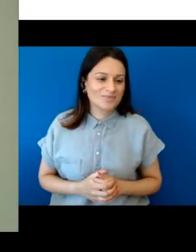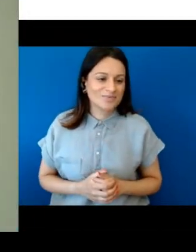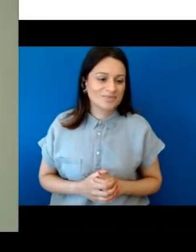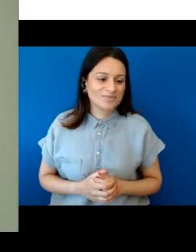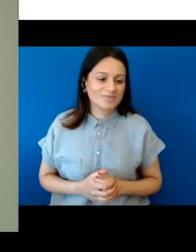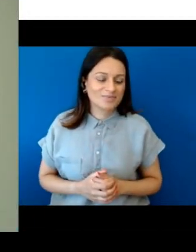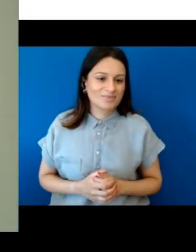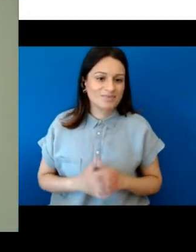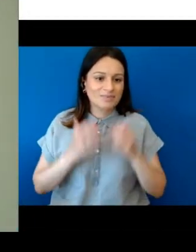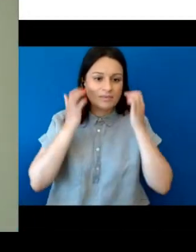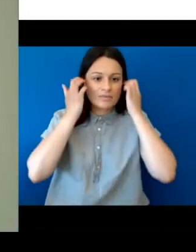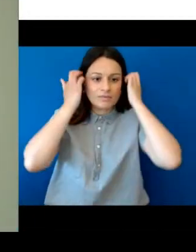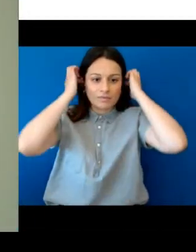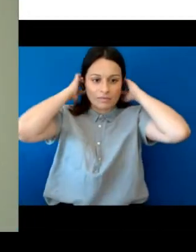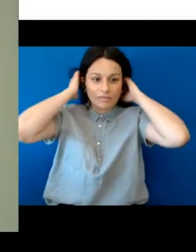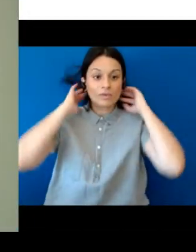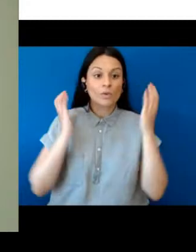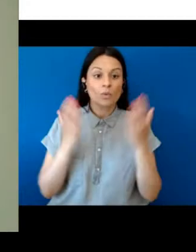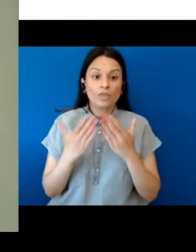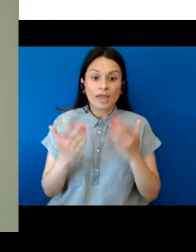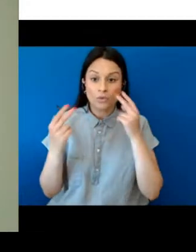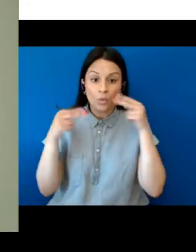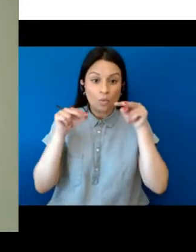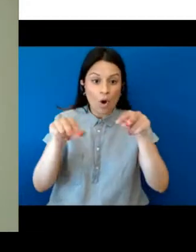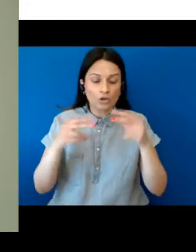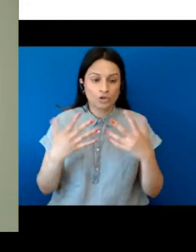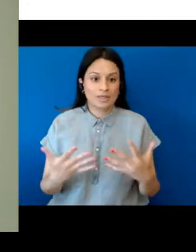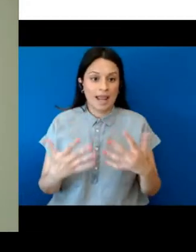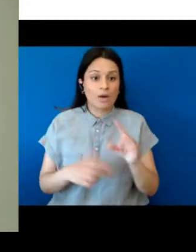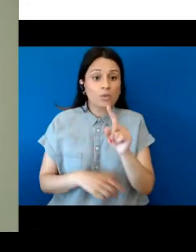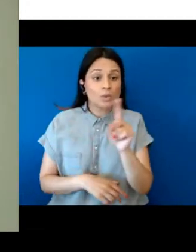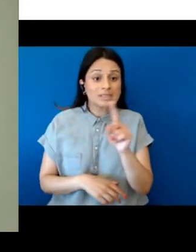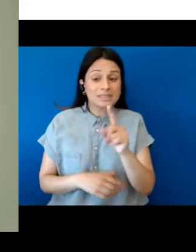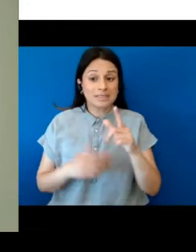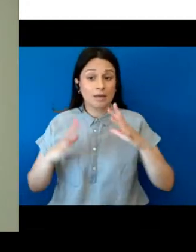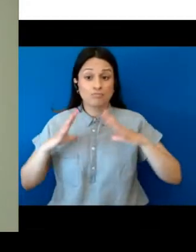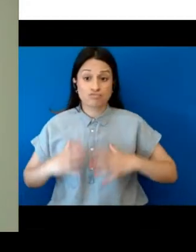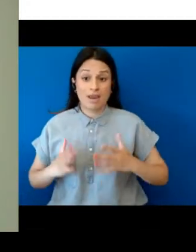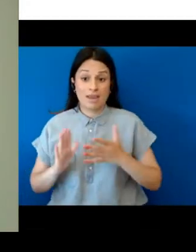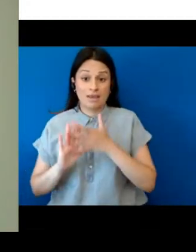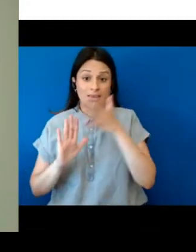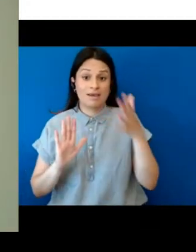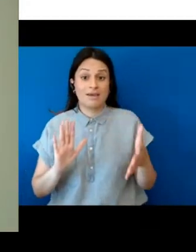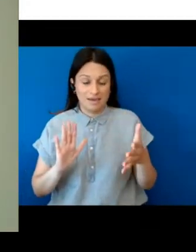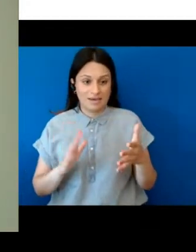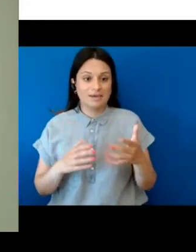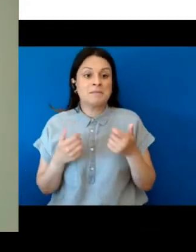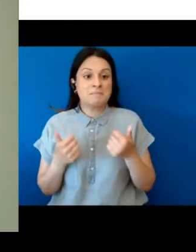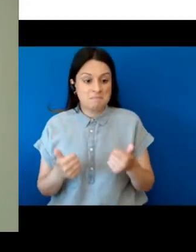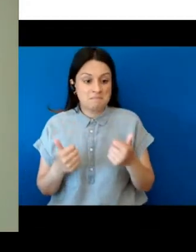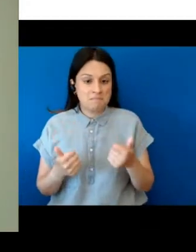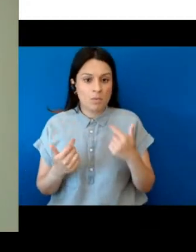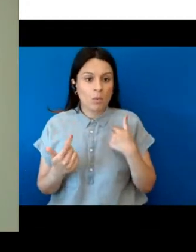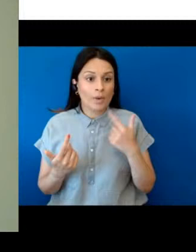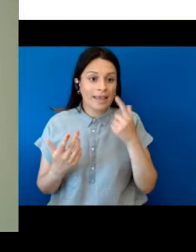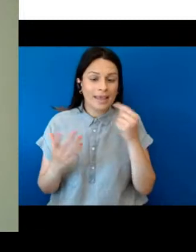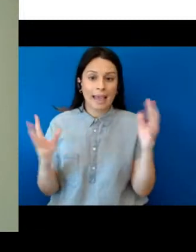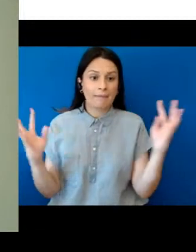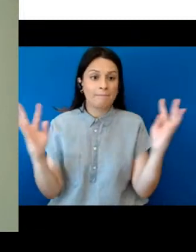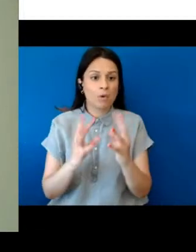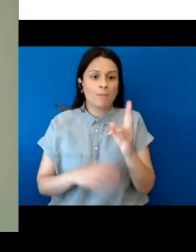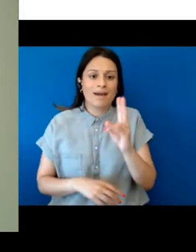And thank you to all for watching. We're now going to go to the break, and we can reconvene again at